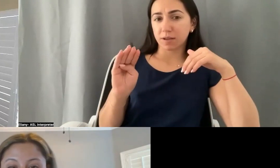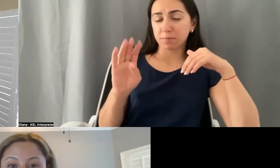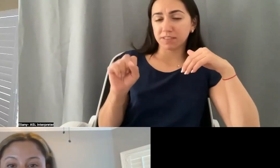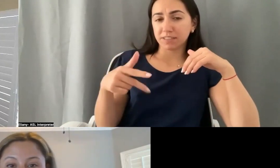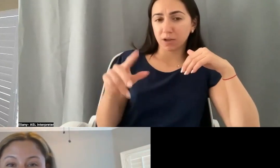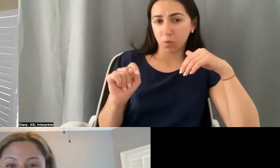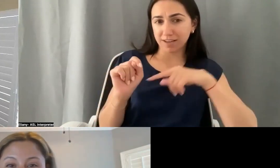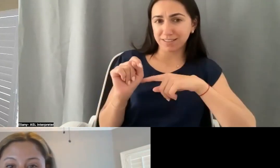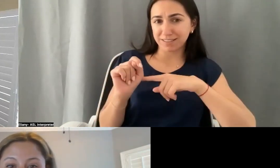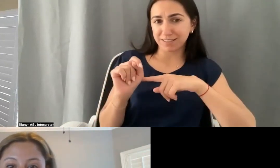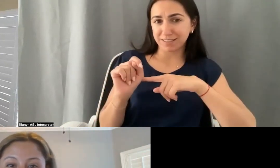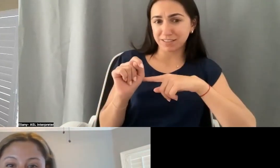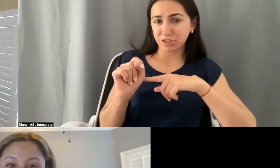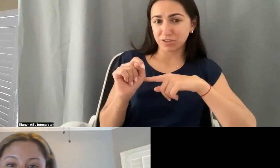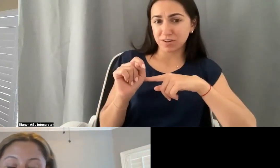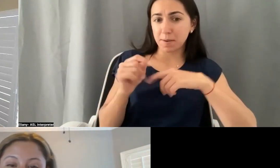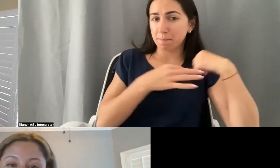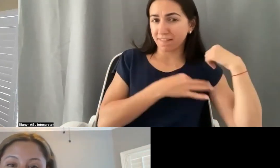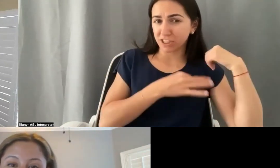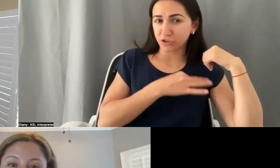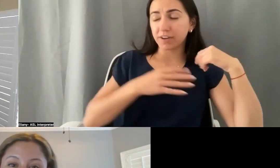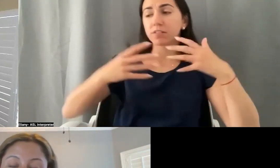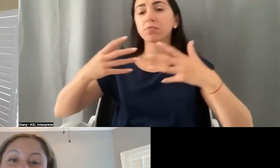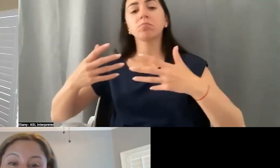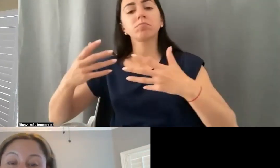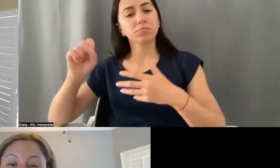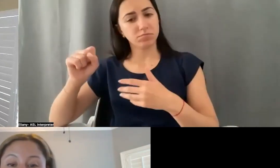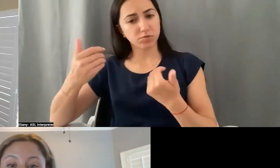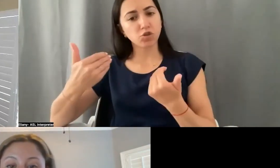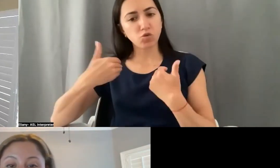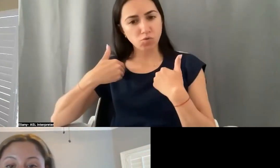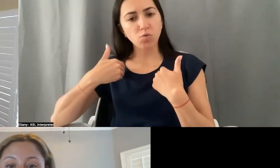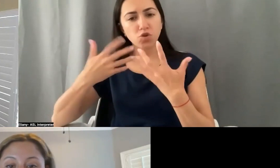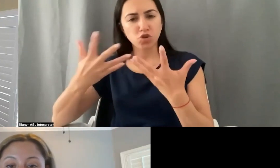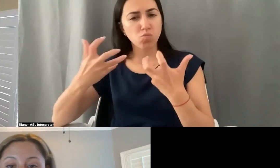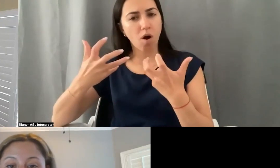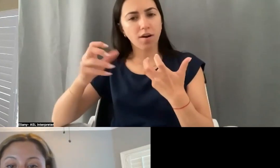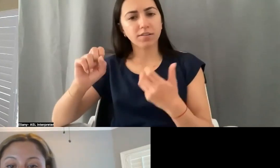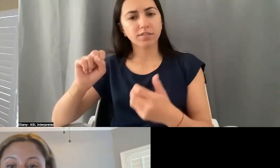special needs trust? You would always want to have a subsequent beneficiary named in a